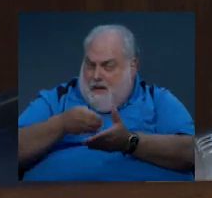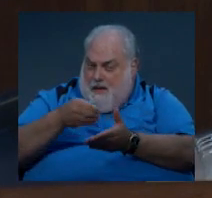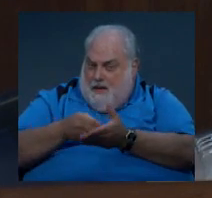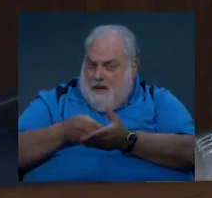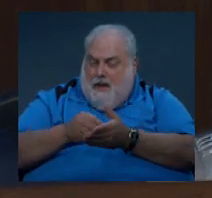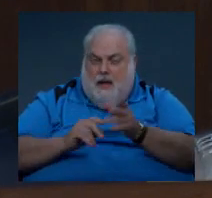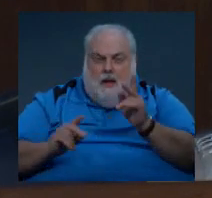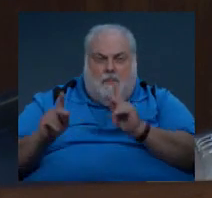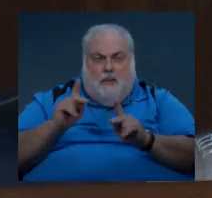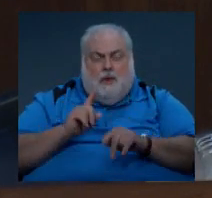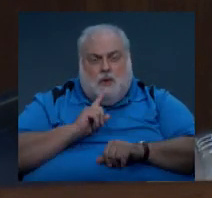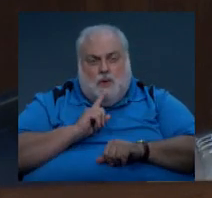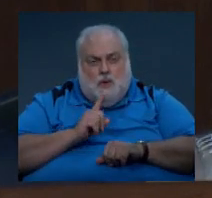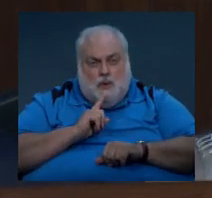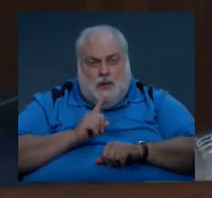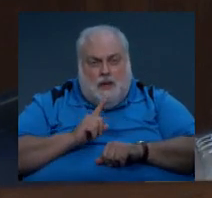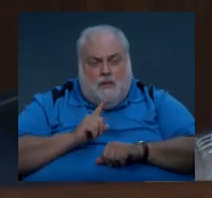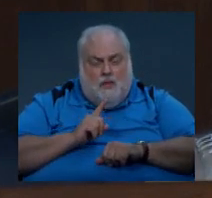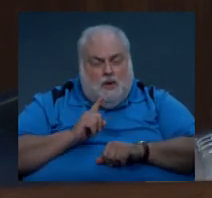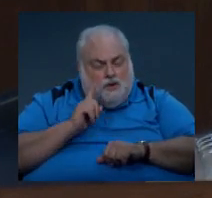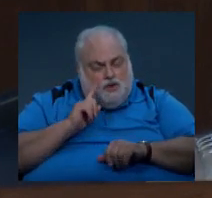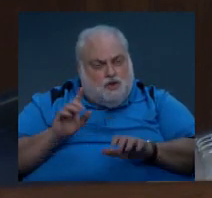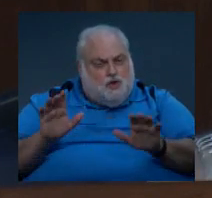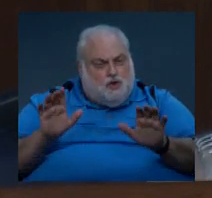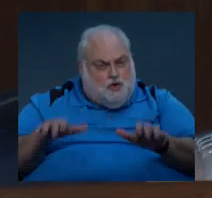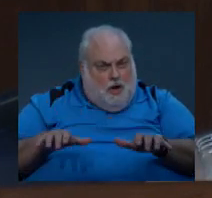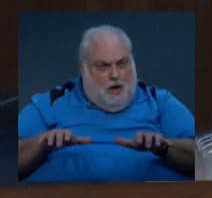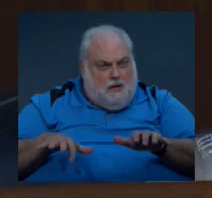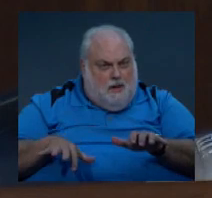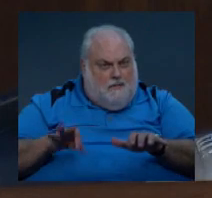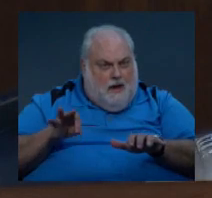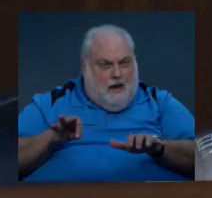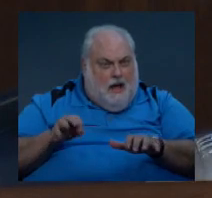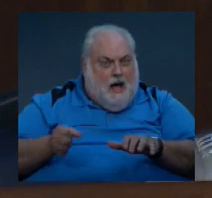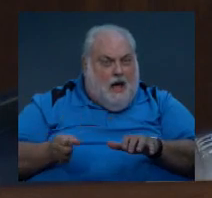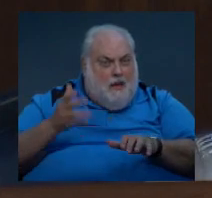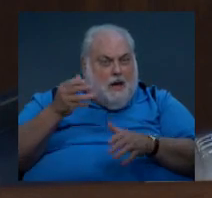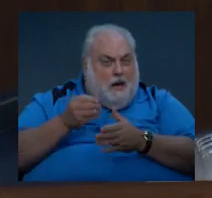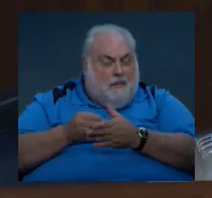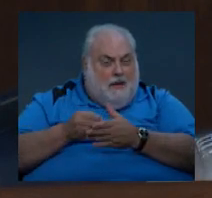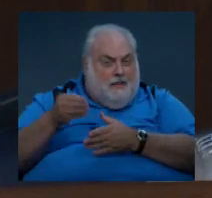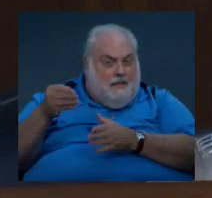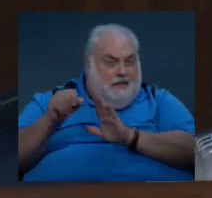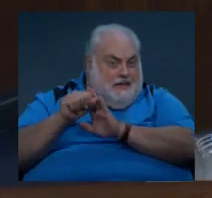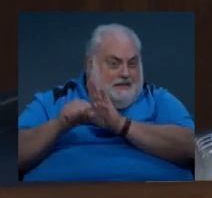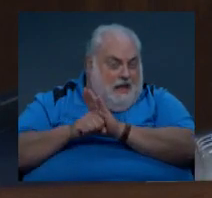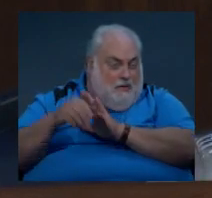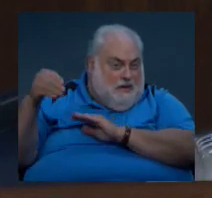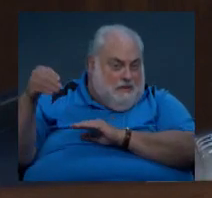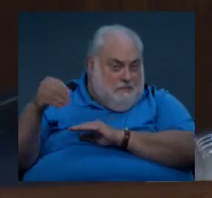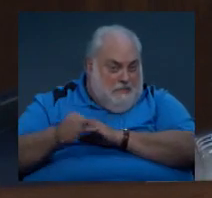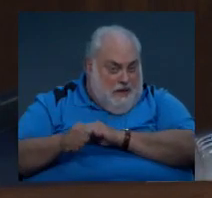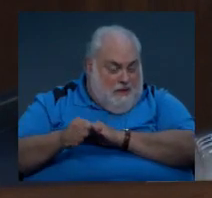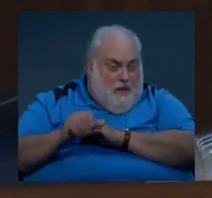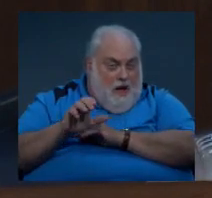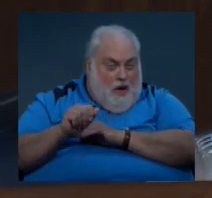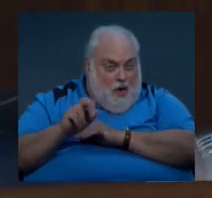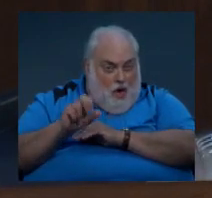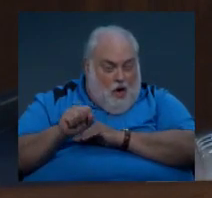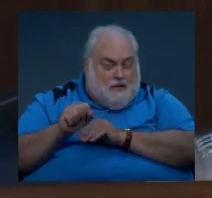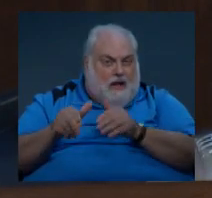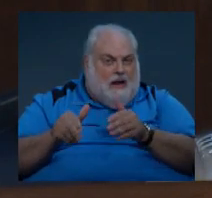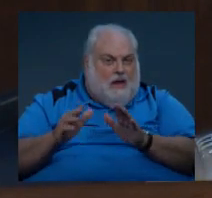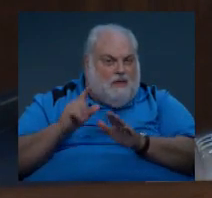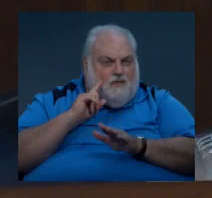people were really stunned to find out how much money the state was spending on cars and car